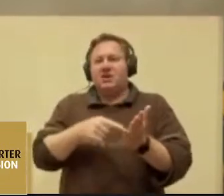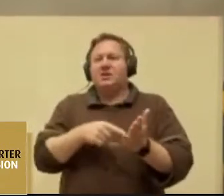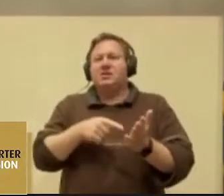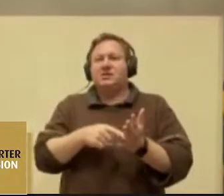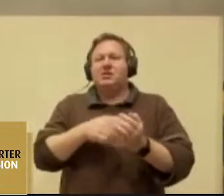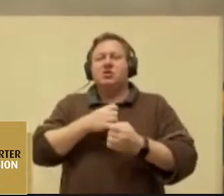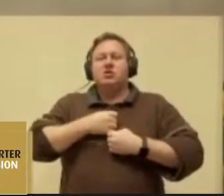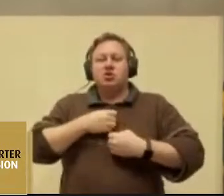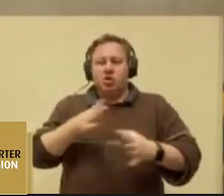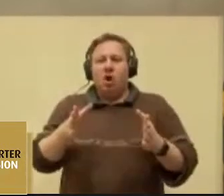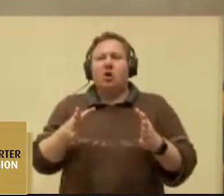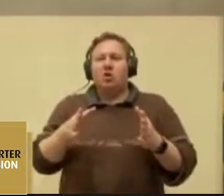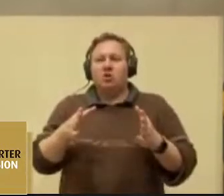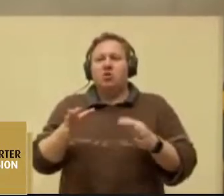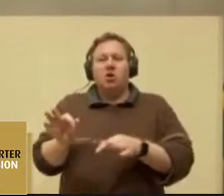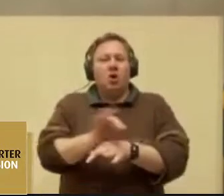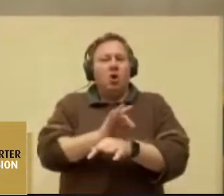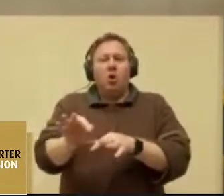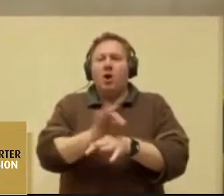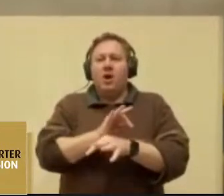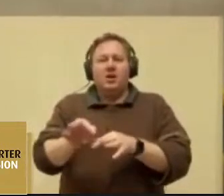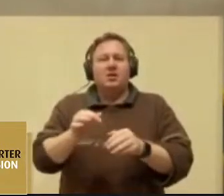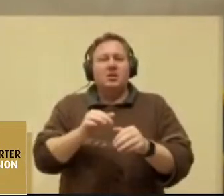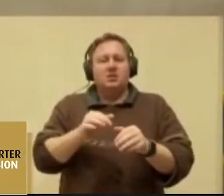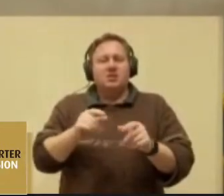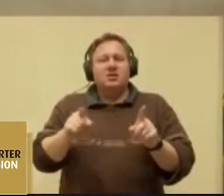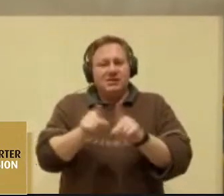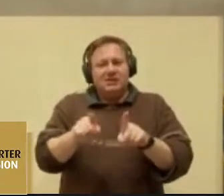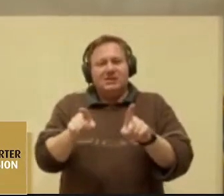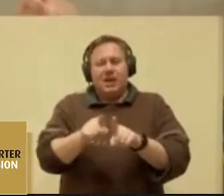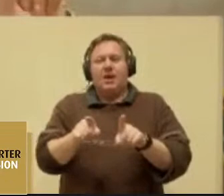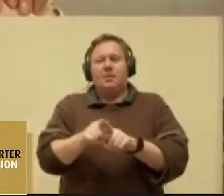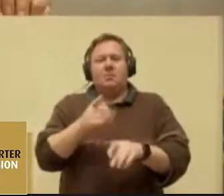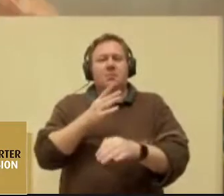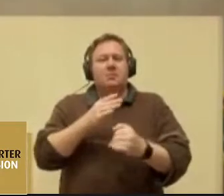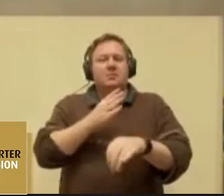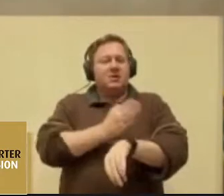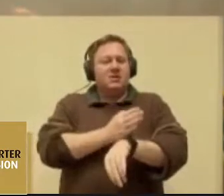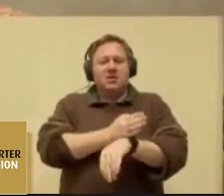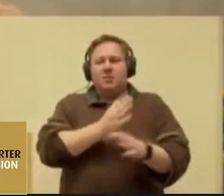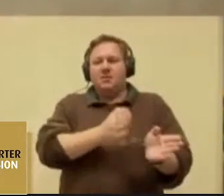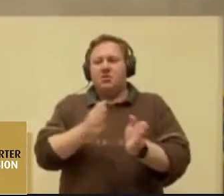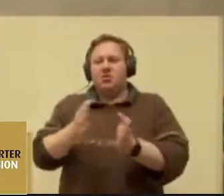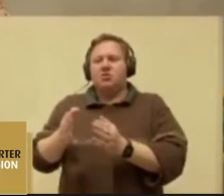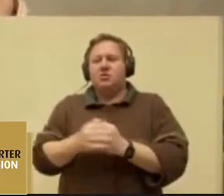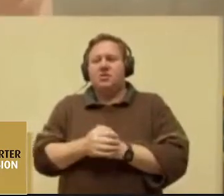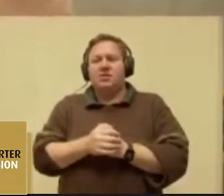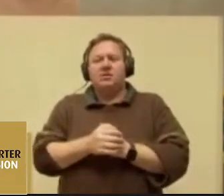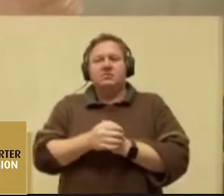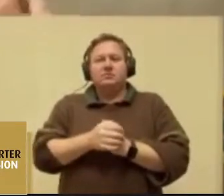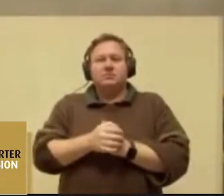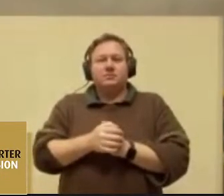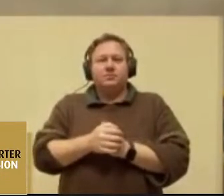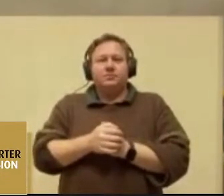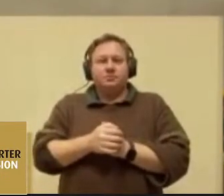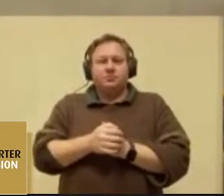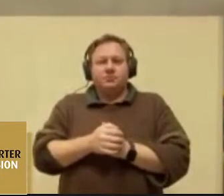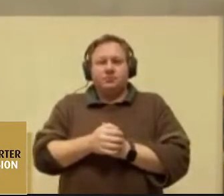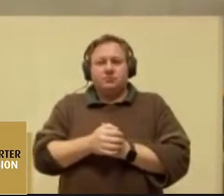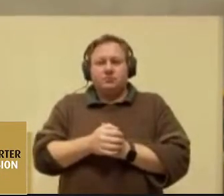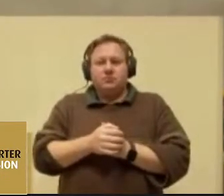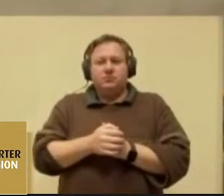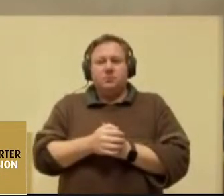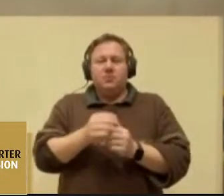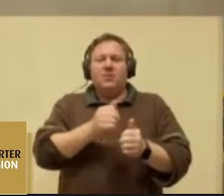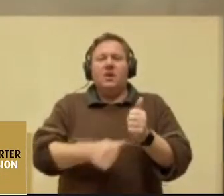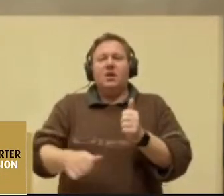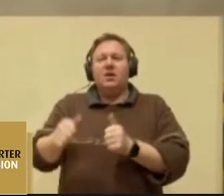begin to make sure they arrange the same kind of sessions for the executive to be able to report back to you as the